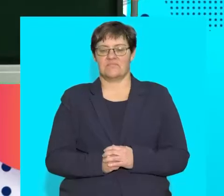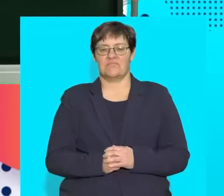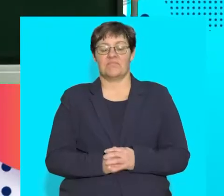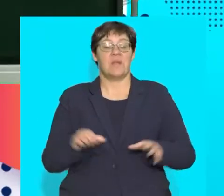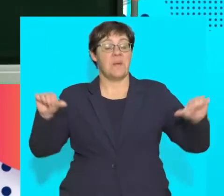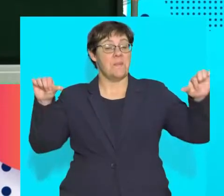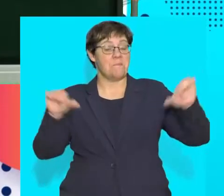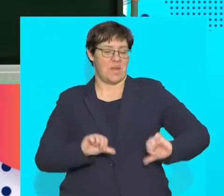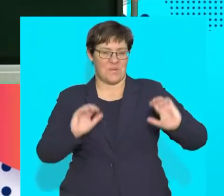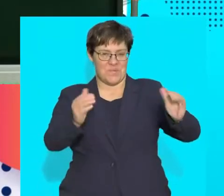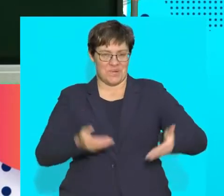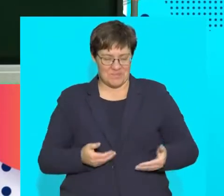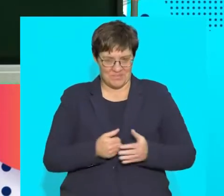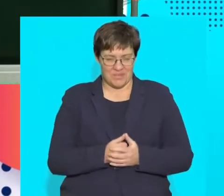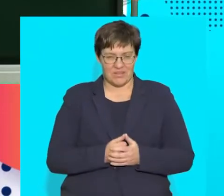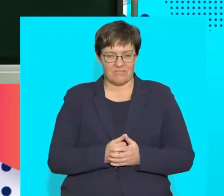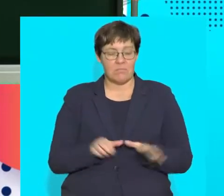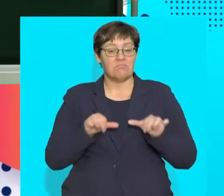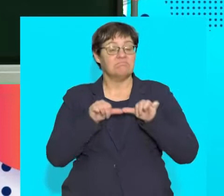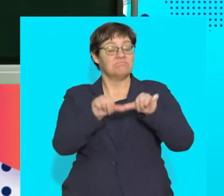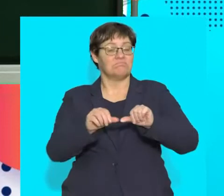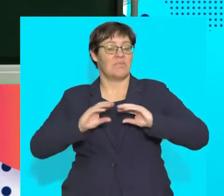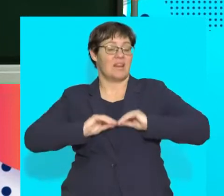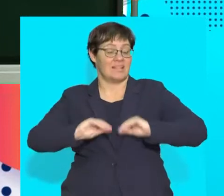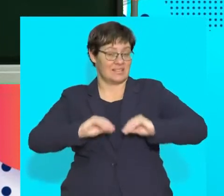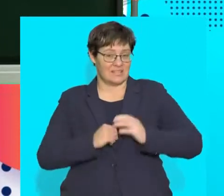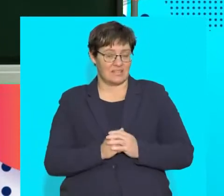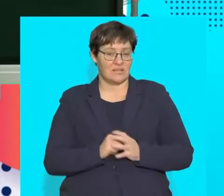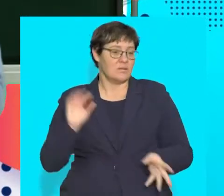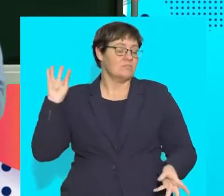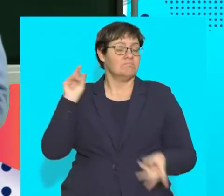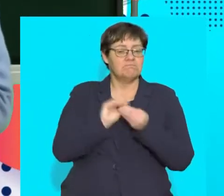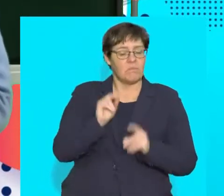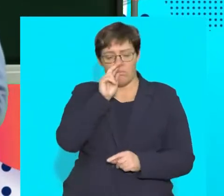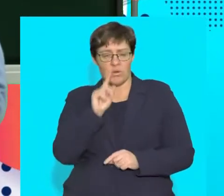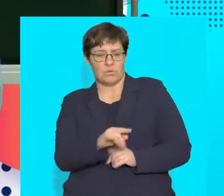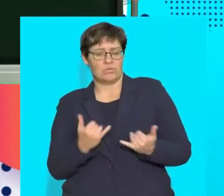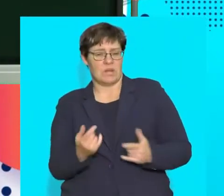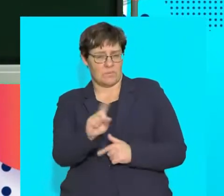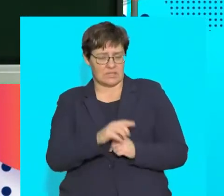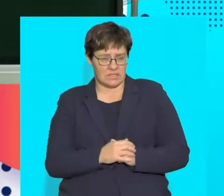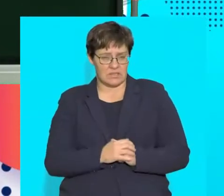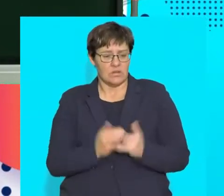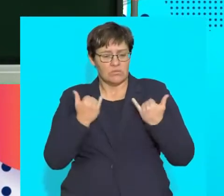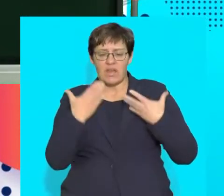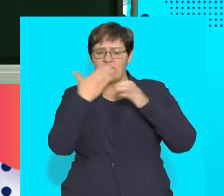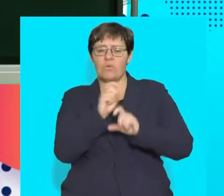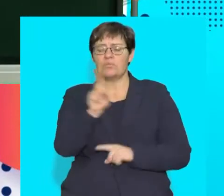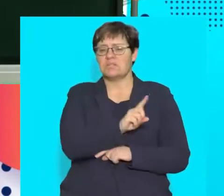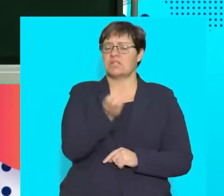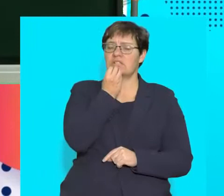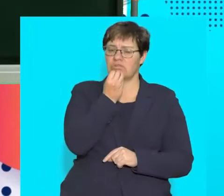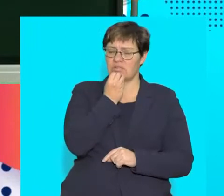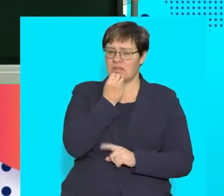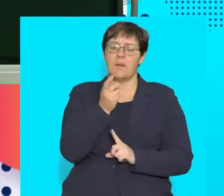Welcome back, Life Science learners. Let's continue with our lesson. A recap of what we're looking at today. Today we're focusing on nutrition,